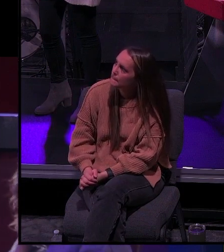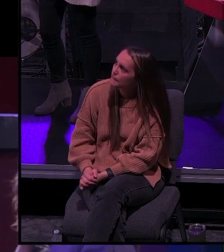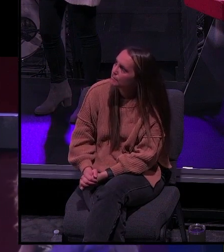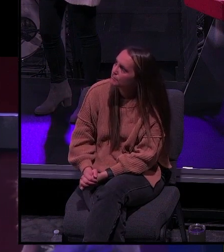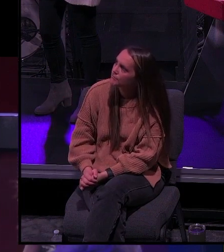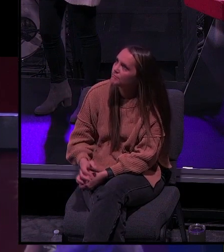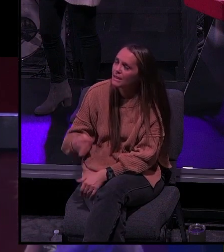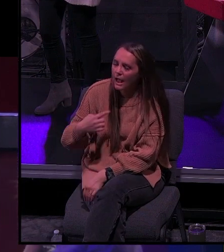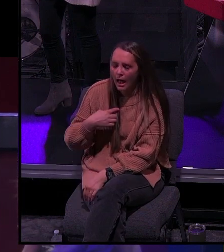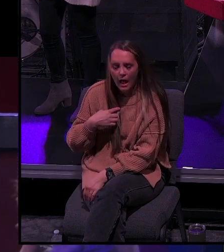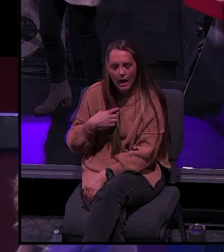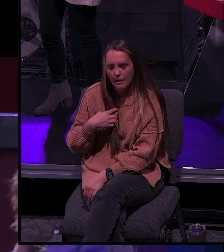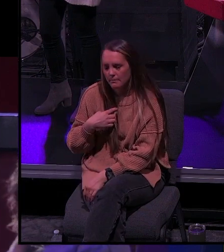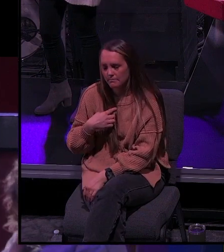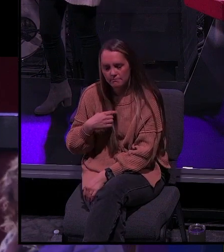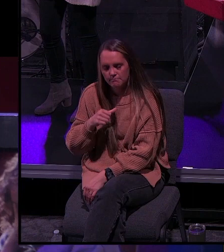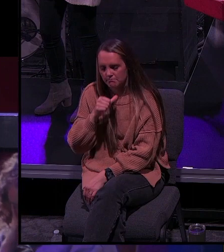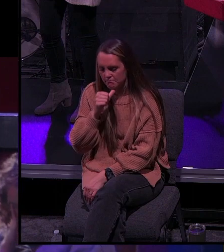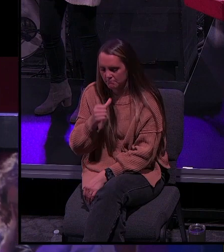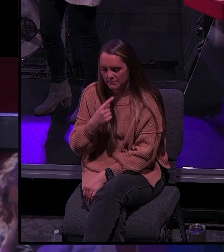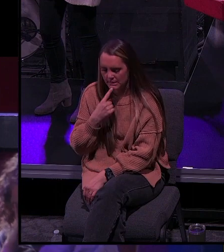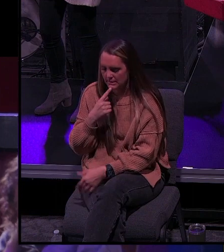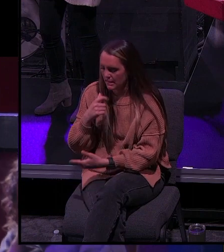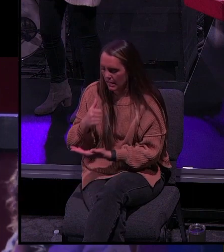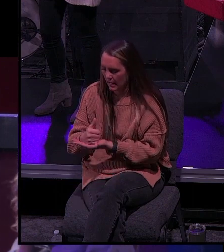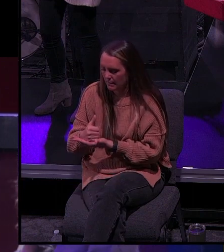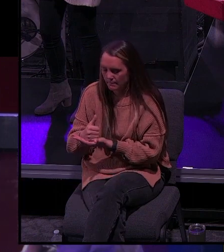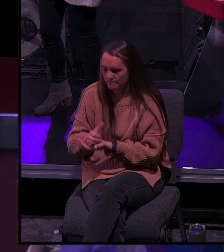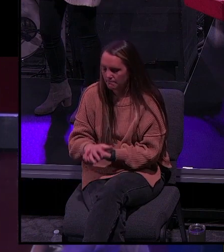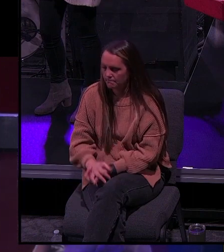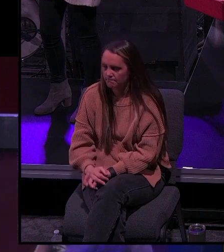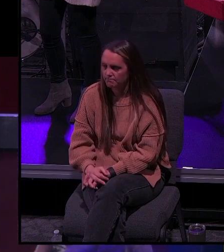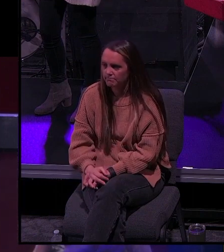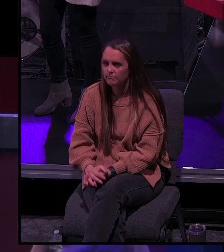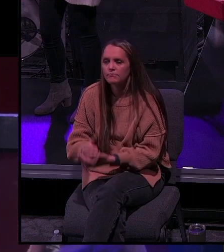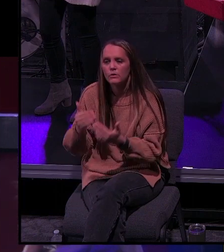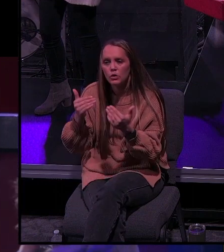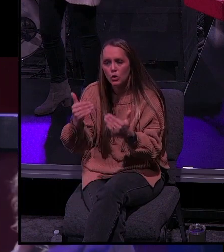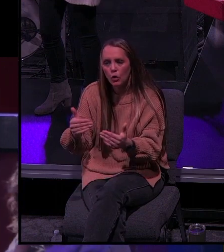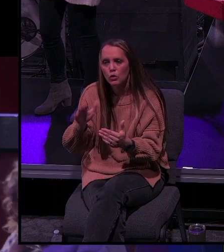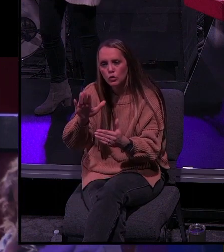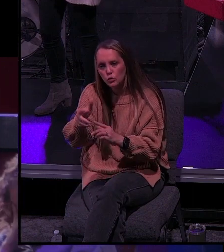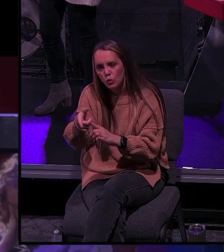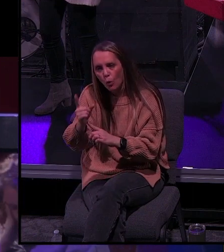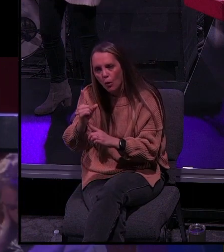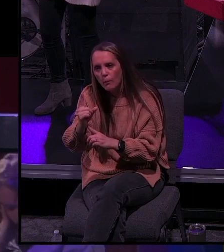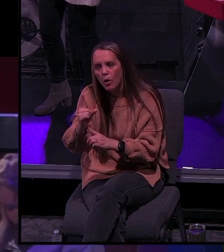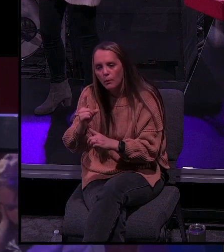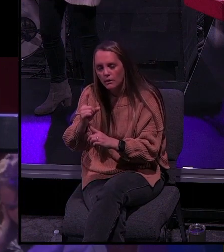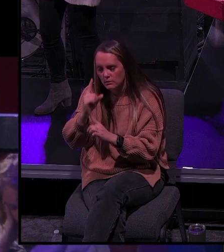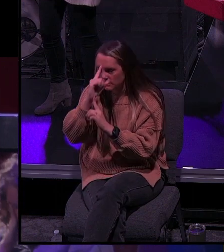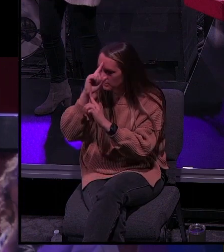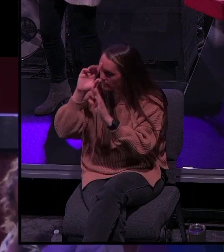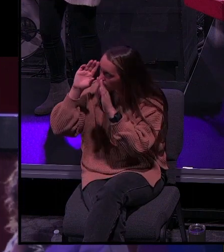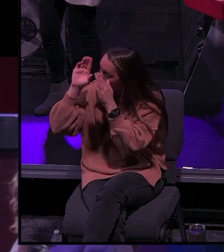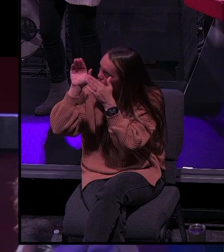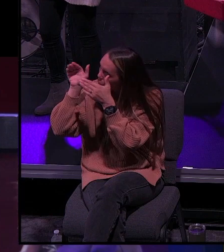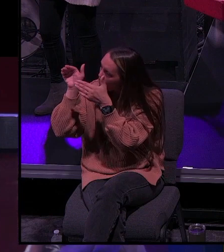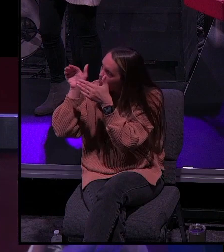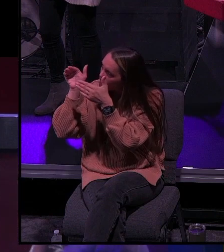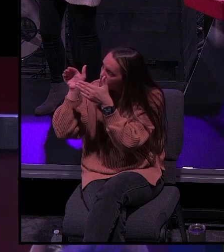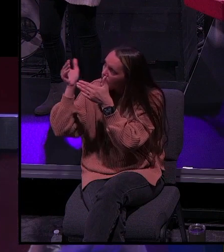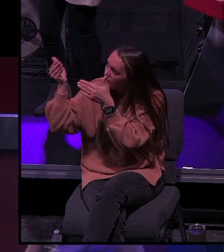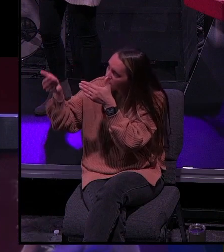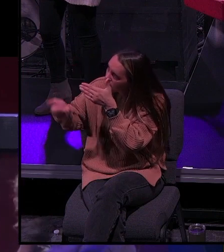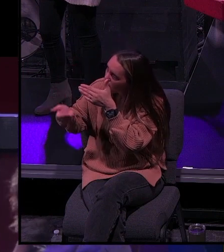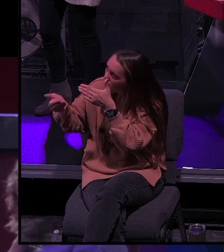I'm not going to say amen. Just take a moment and just fix your gaze on Jesus. Just invite